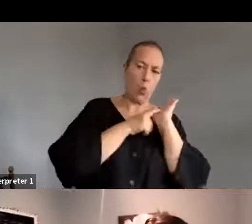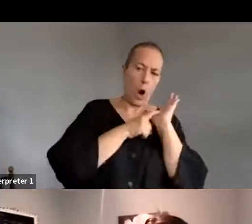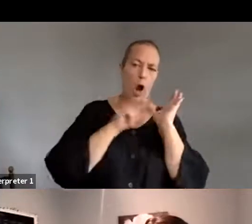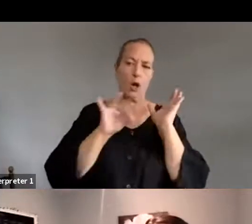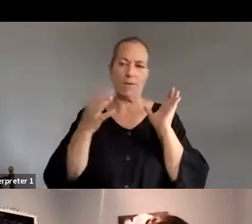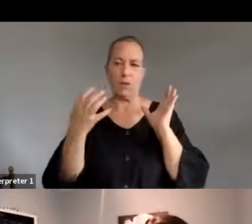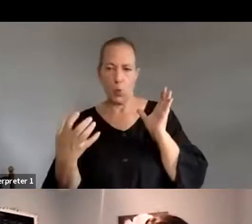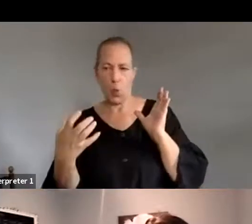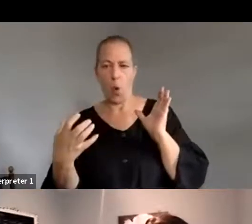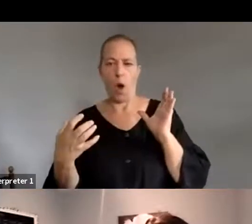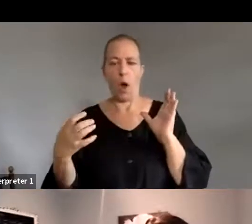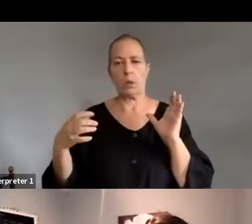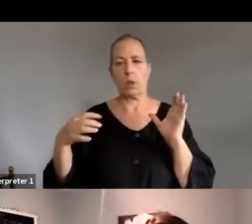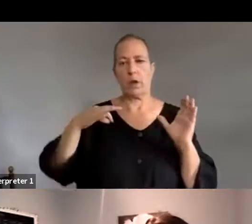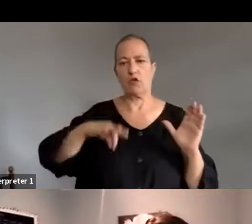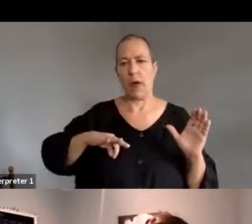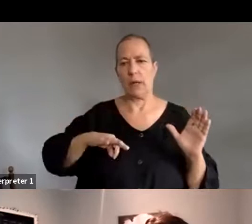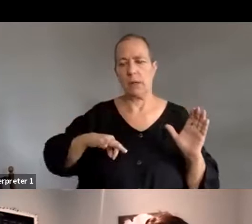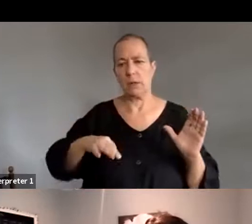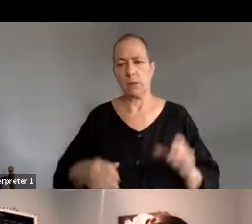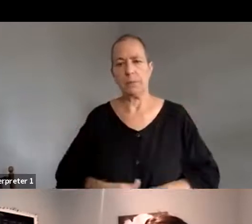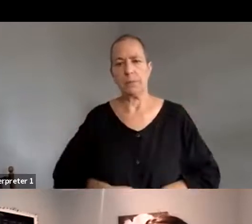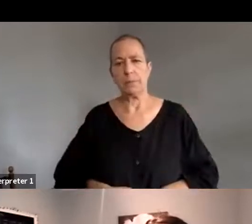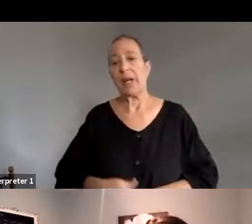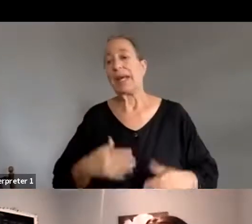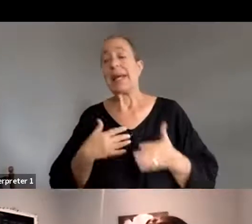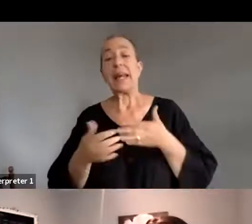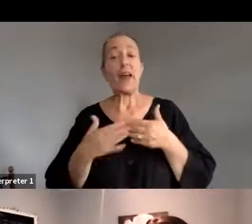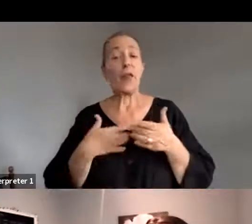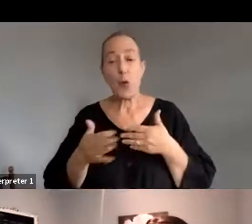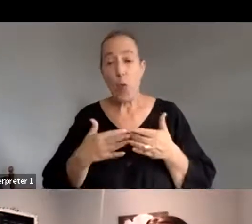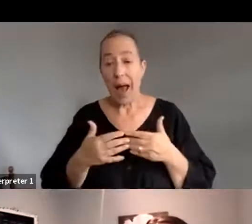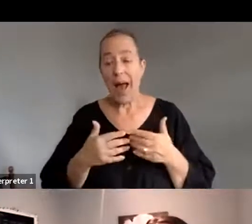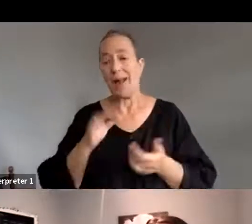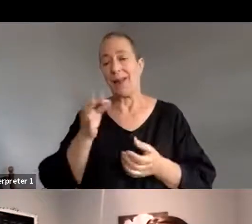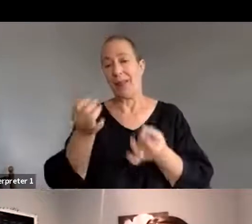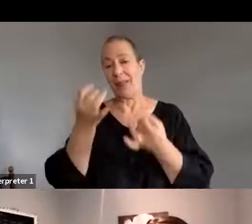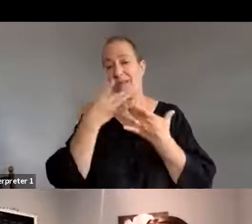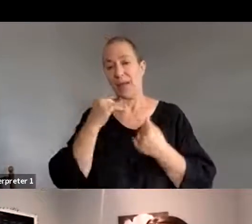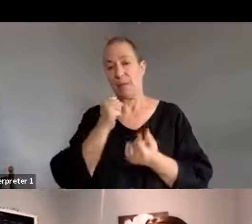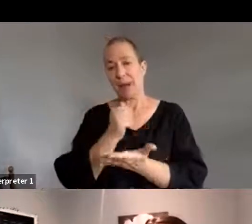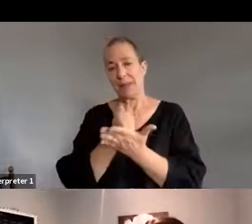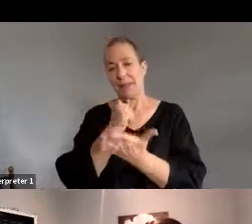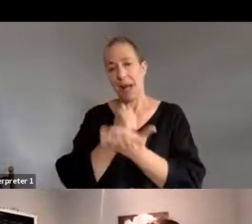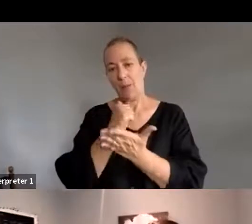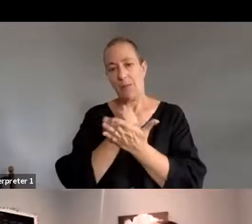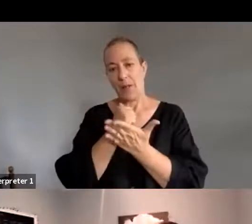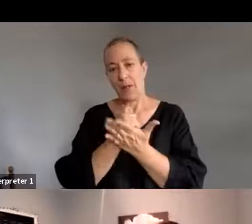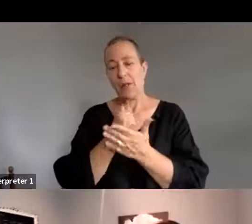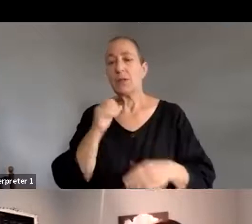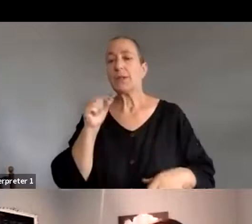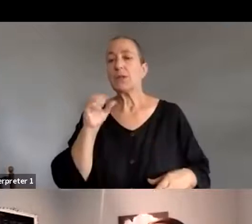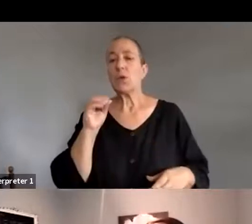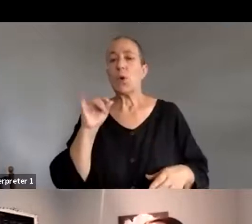education. It's good to have feedback regardless. So even if you do not need the hours, we always appreciate feedback. And if you have any